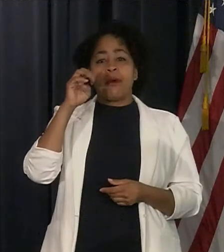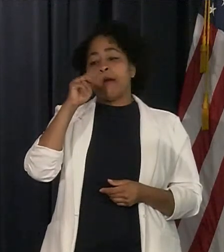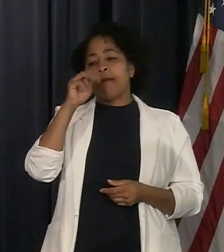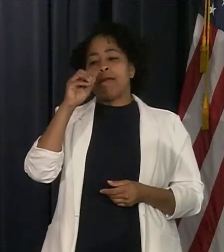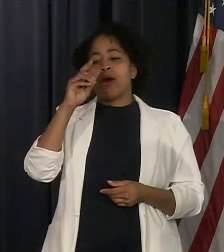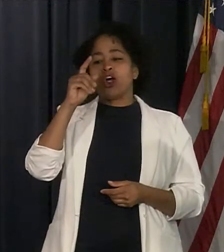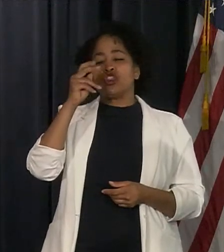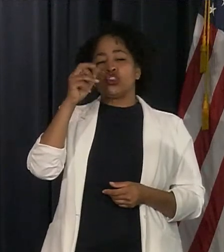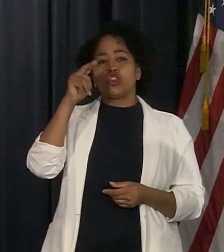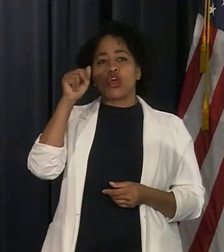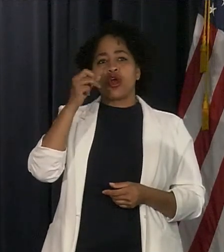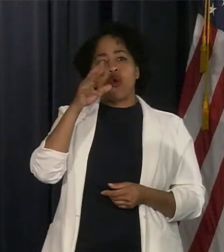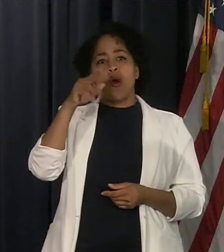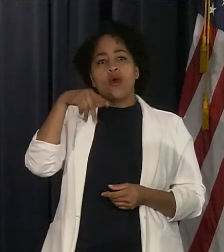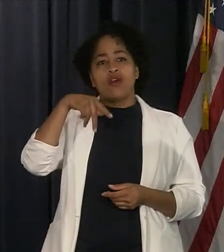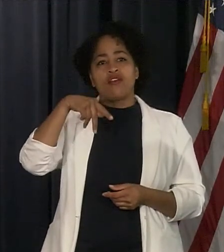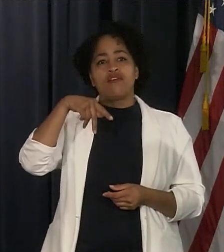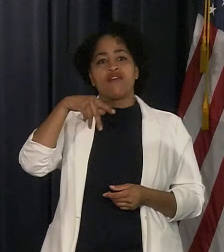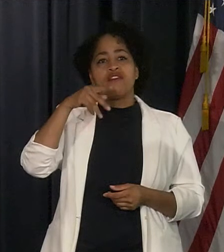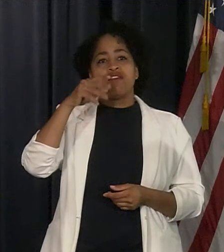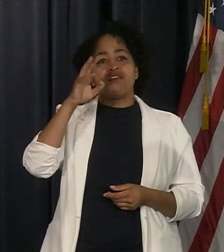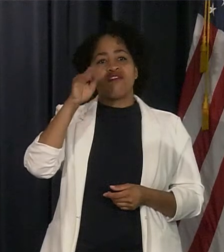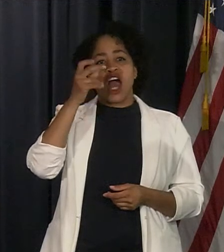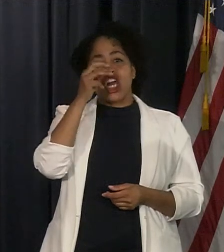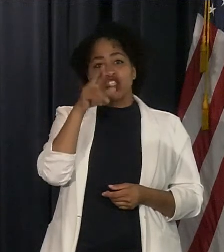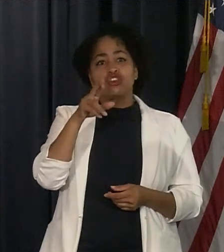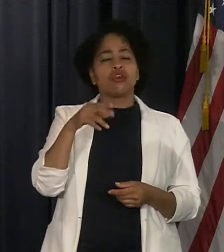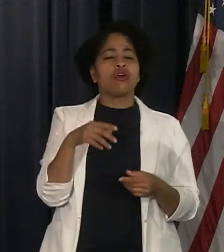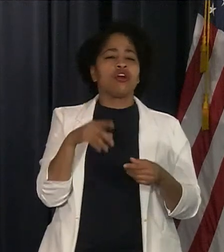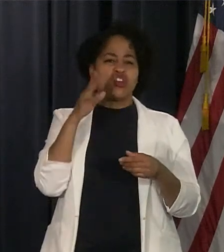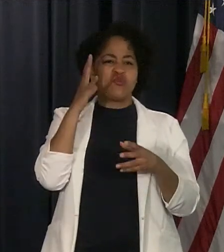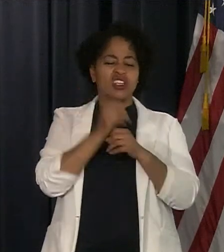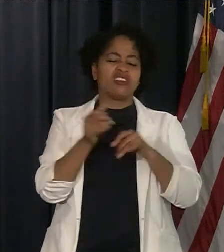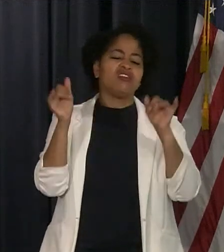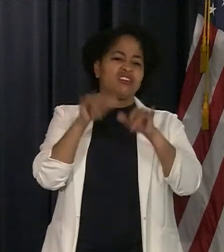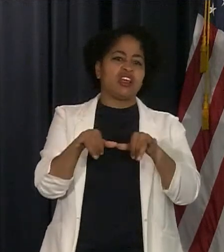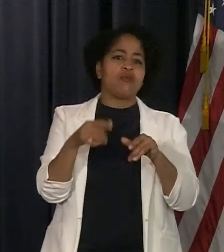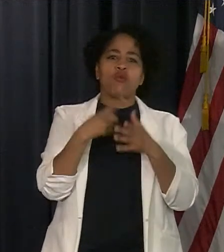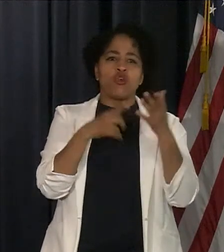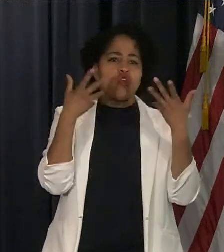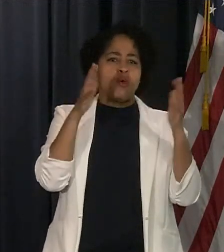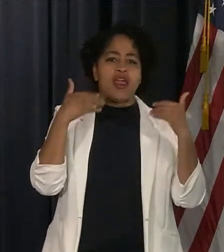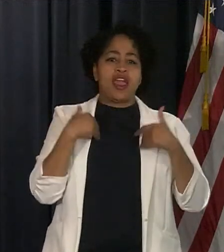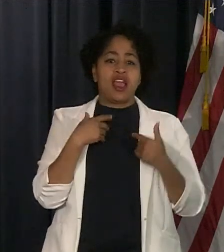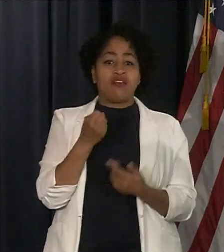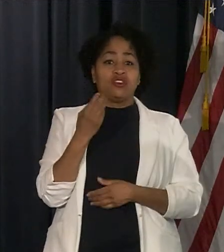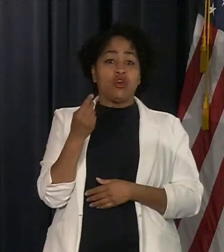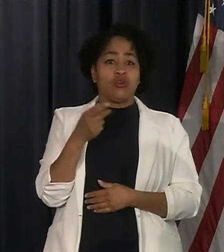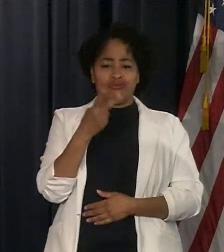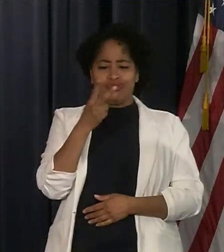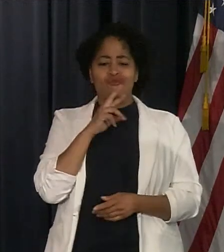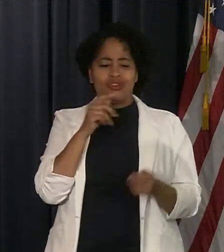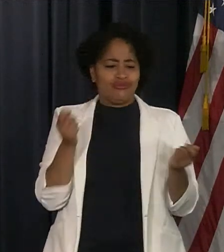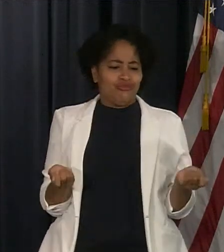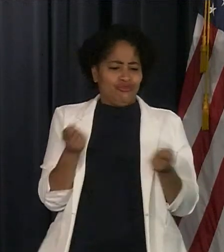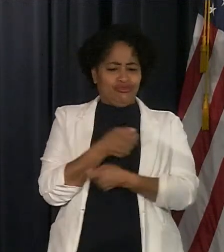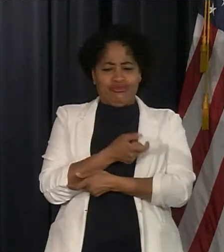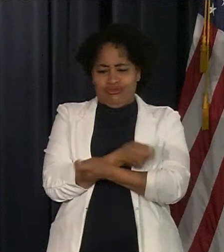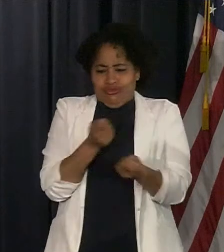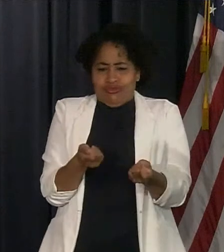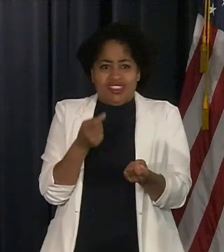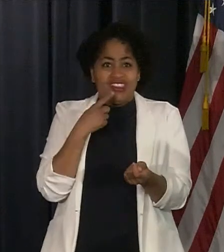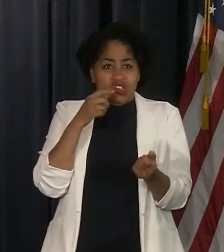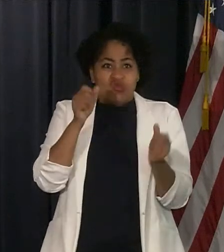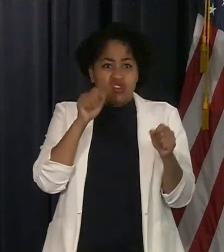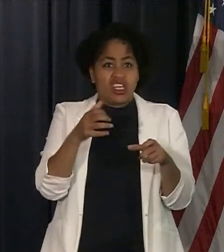in, you'll get a 3rd dose of that same shot. And at this point, it appears the 2 are so interchangeable that the federal regulators have